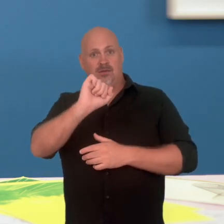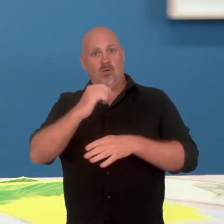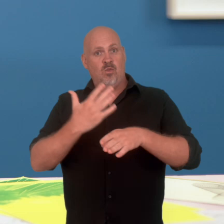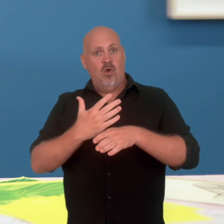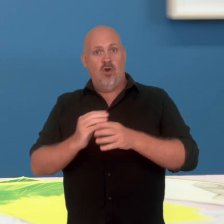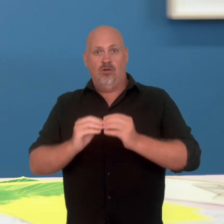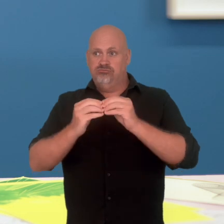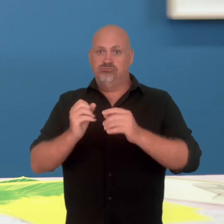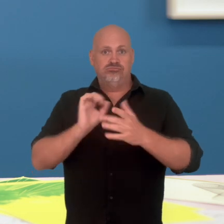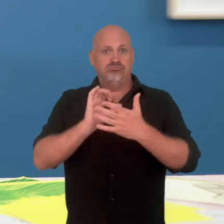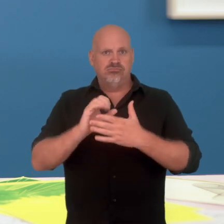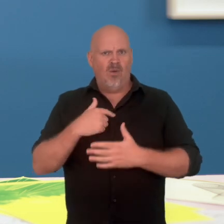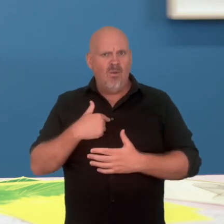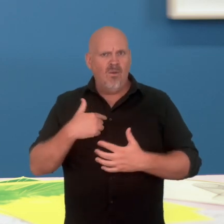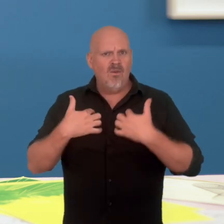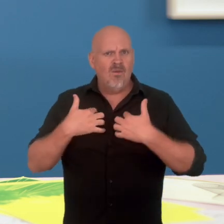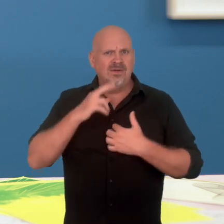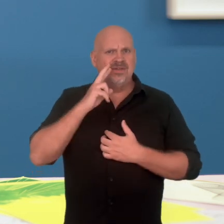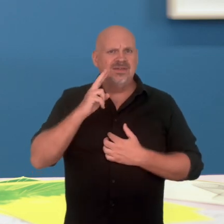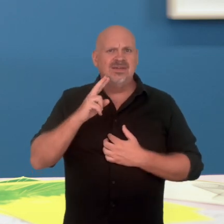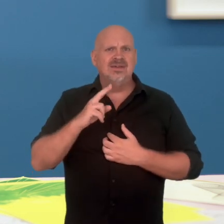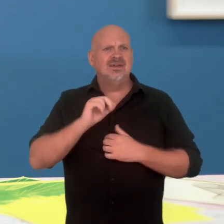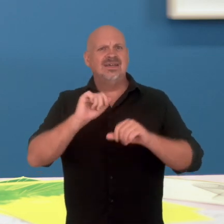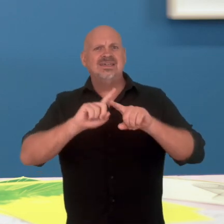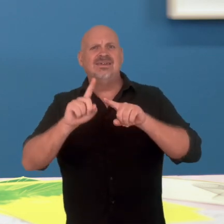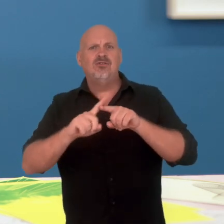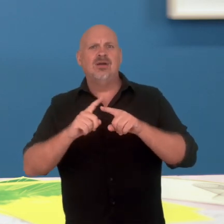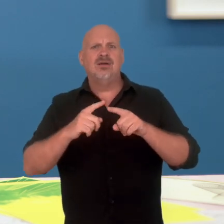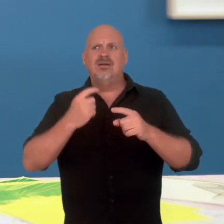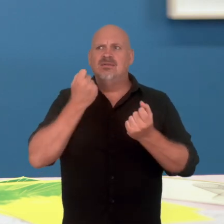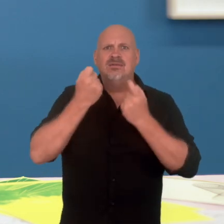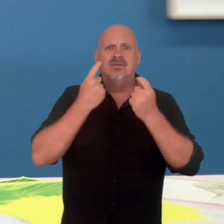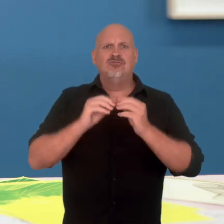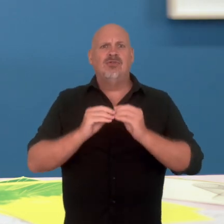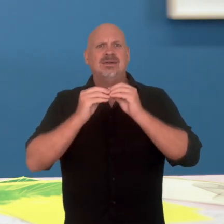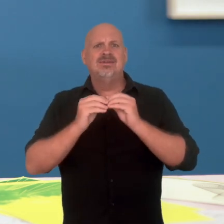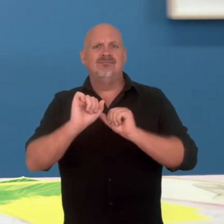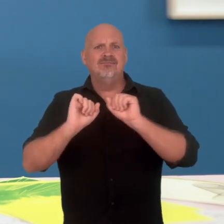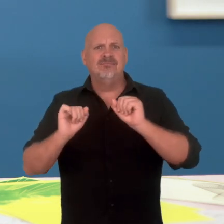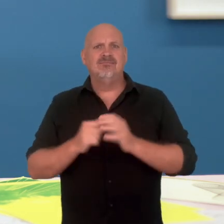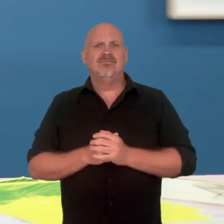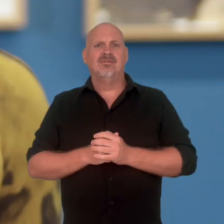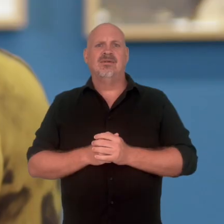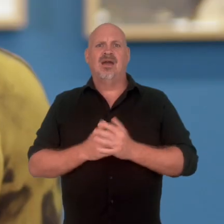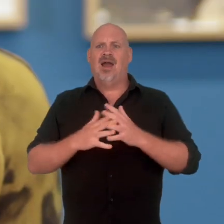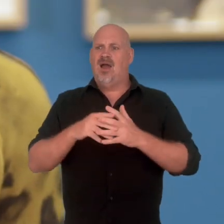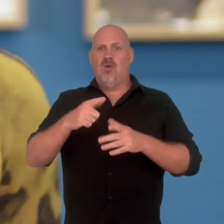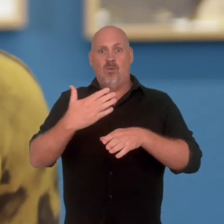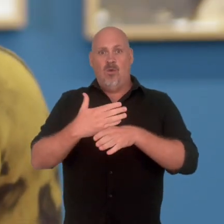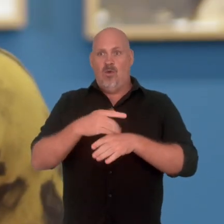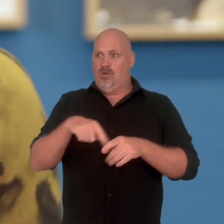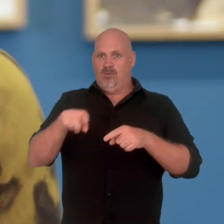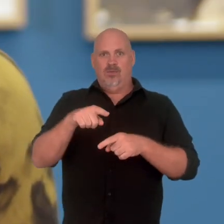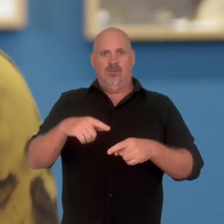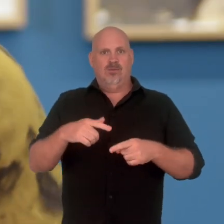to see all the different creative processes that you come up with, and also the works that they generate for you. Thanks